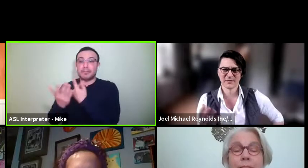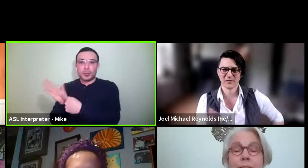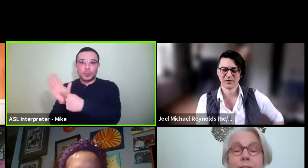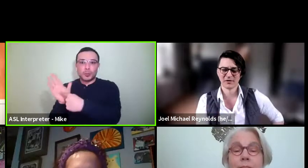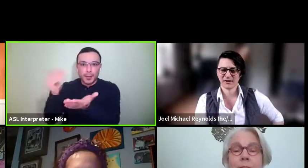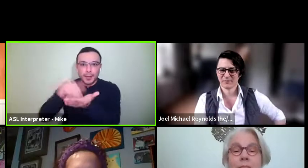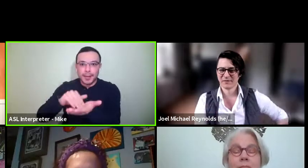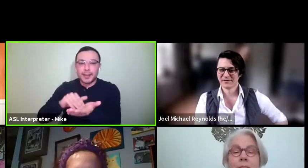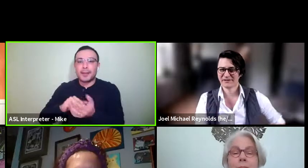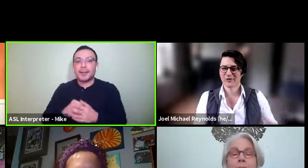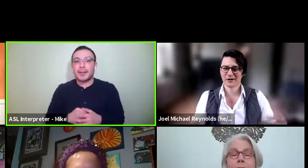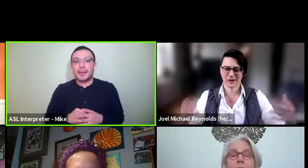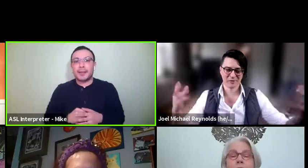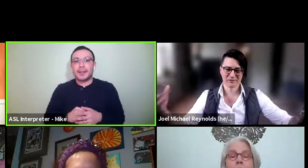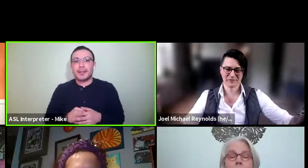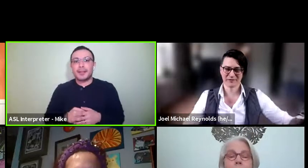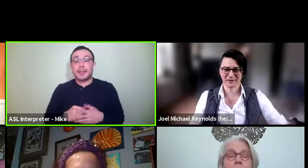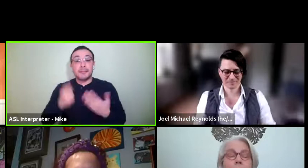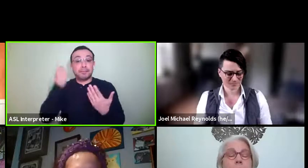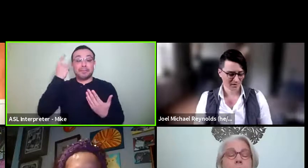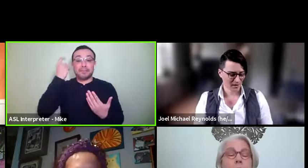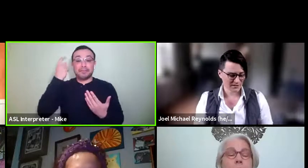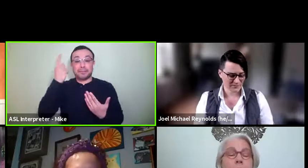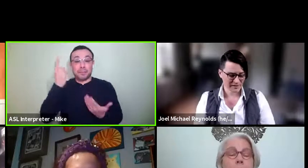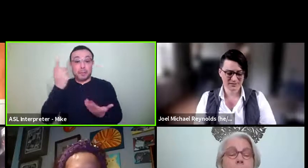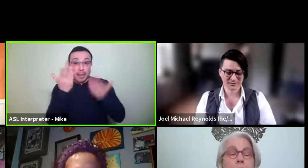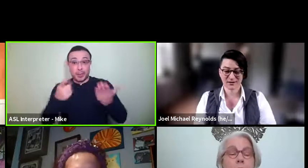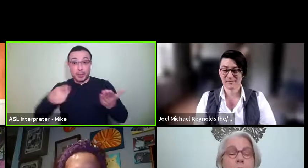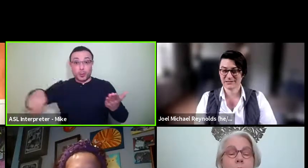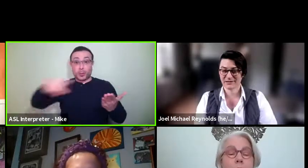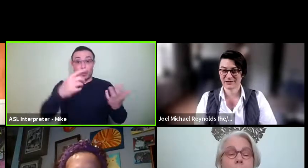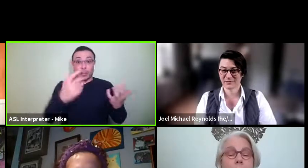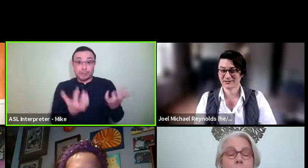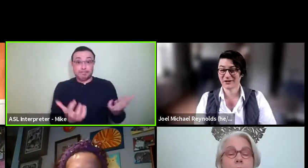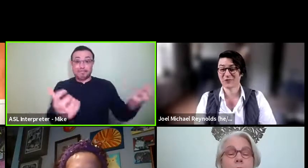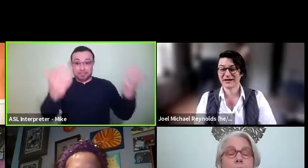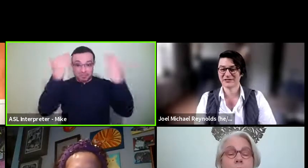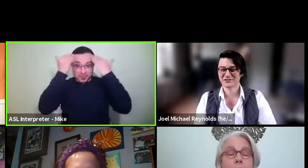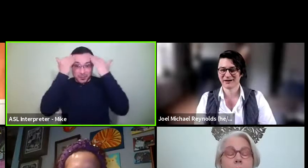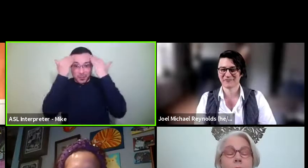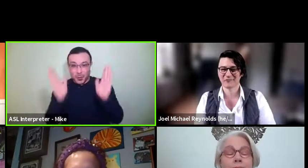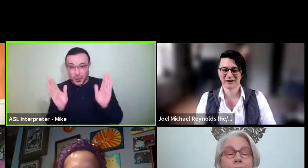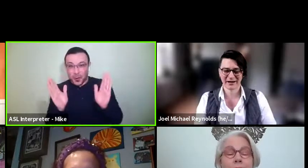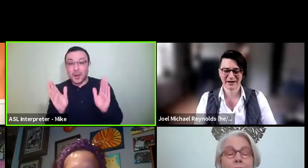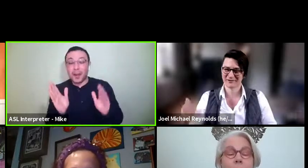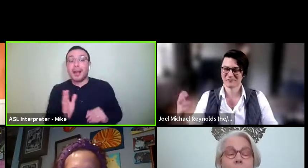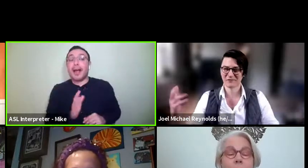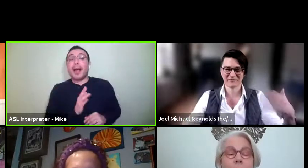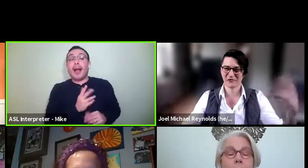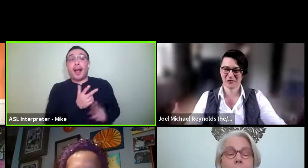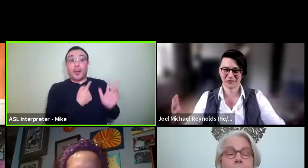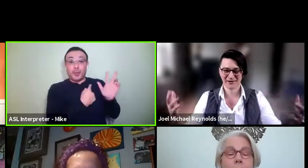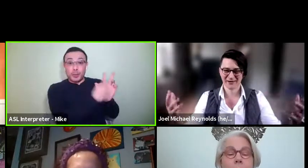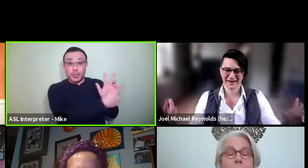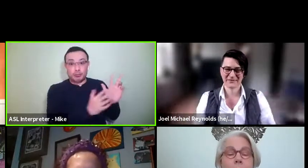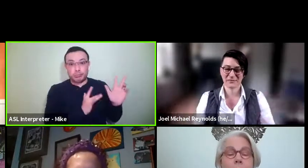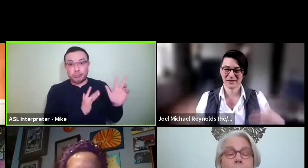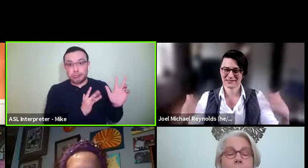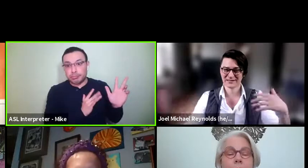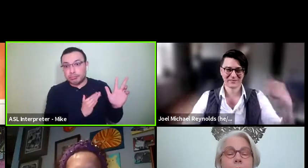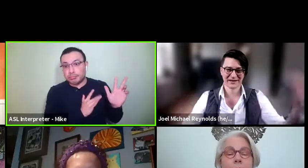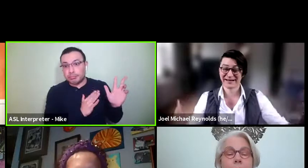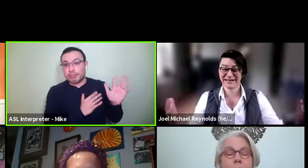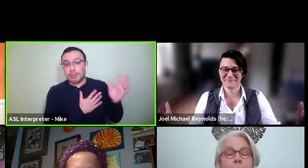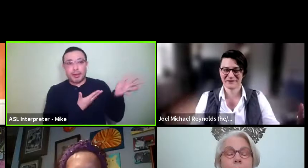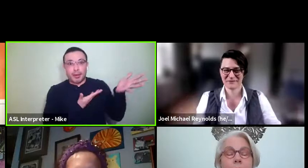As people maybe don't know, but our speakers are amazing and we get the great joy of working with them, but we've all had the